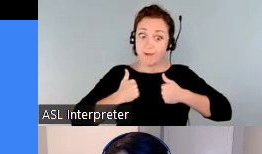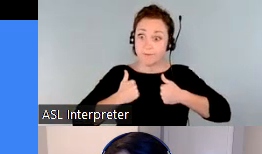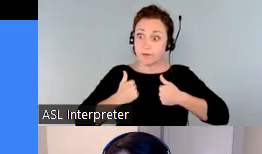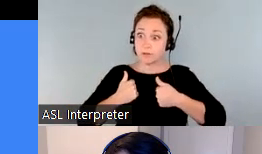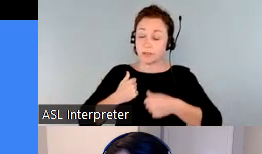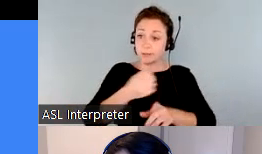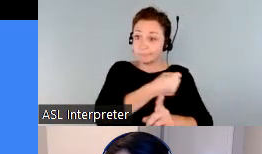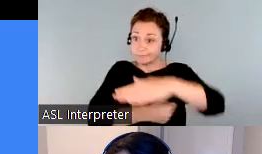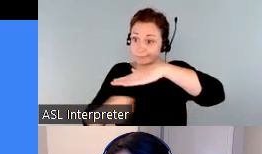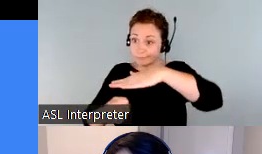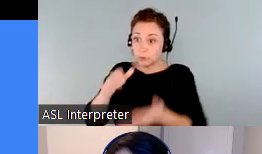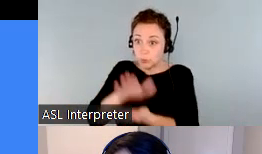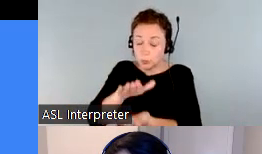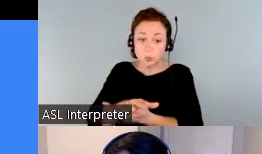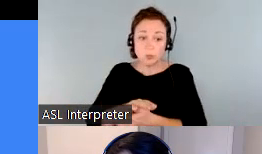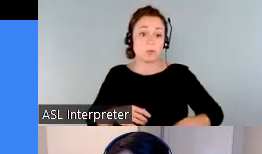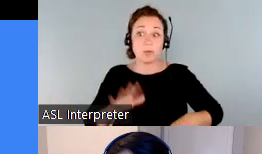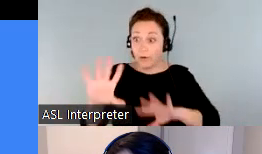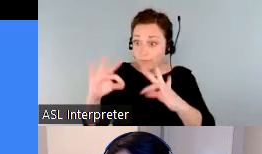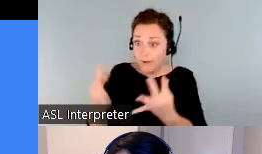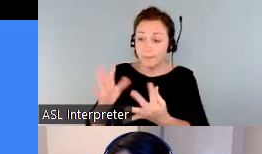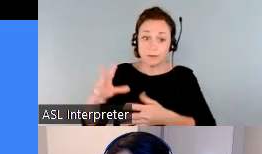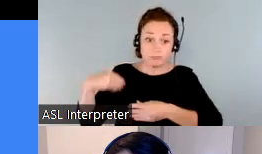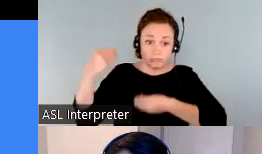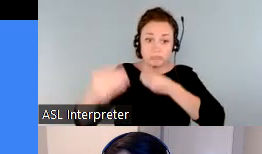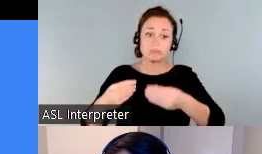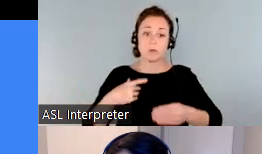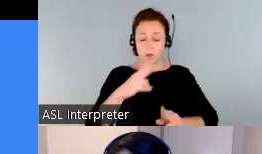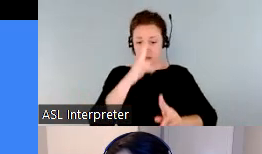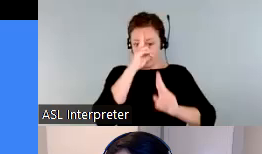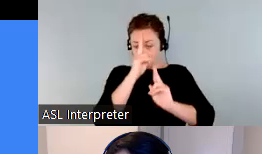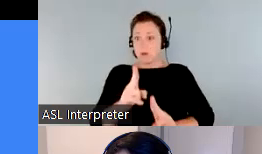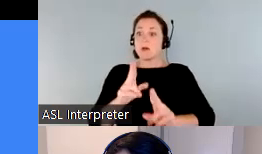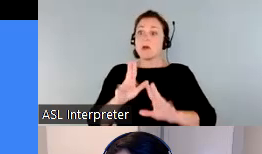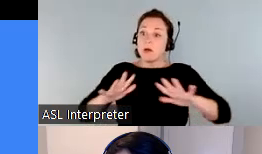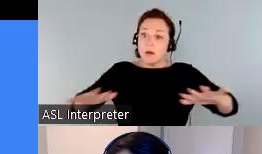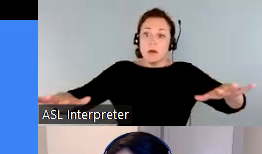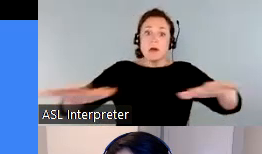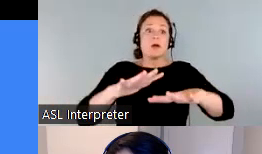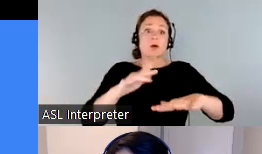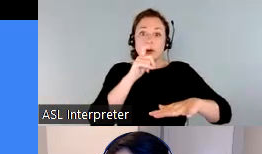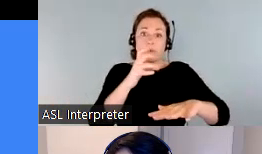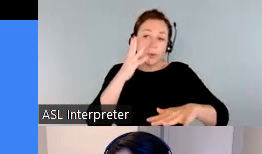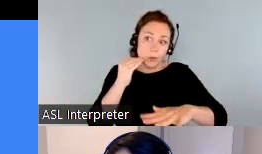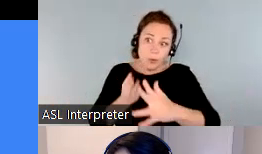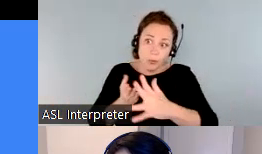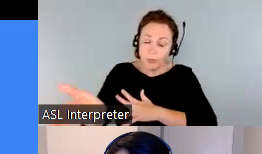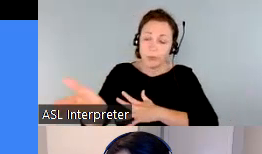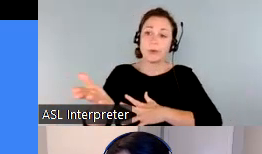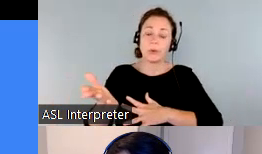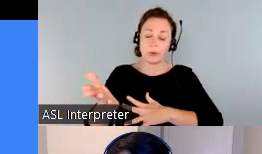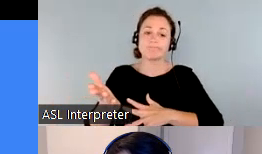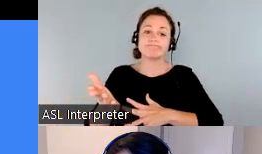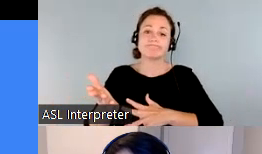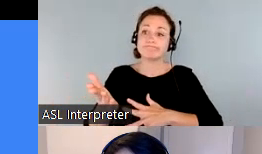is important to recognize the resilience, dignity, and strength of all of those who have experienced this and remember those who did not make it